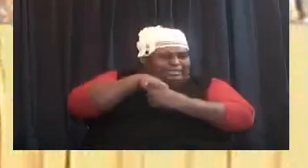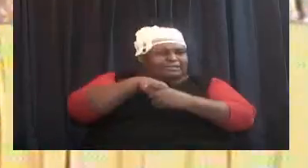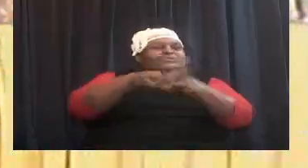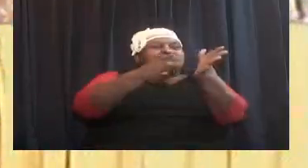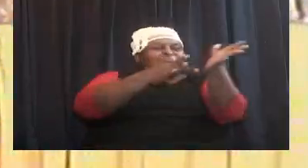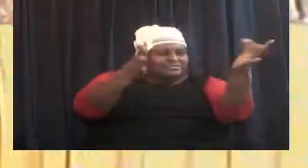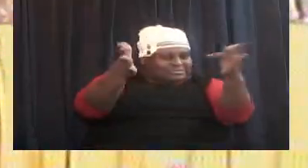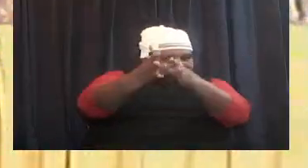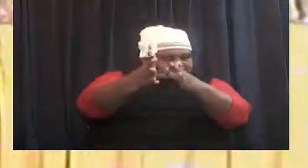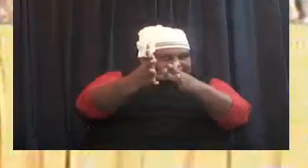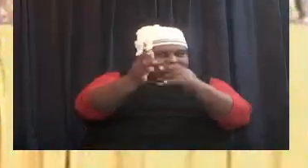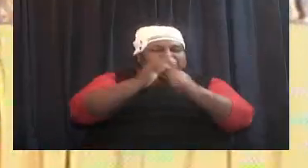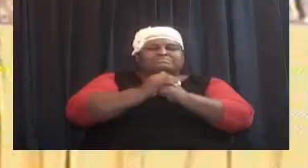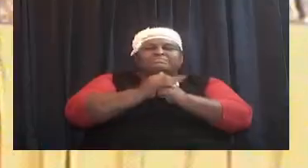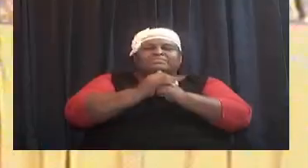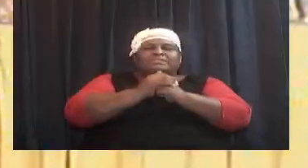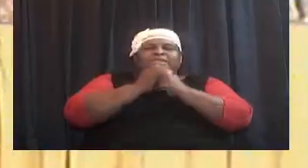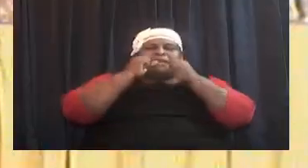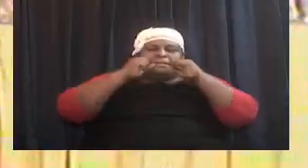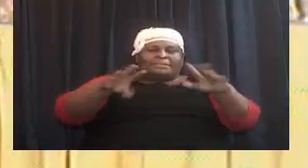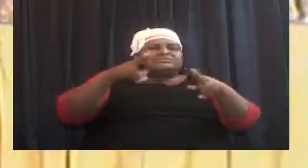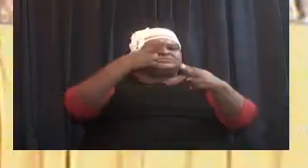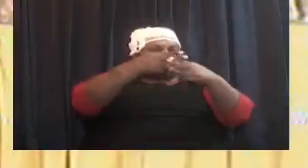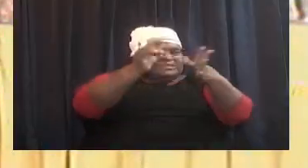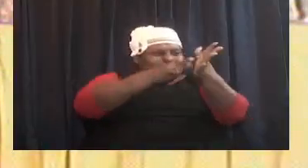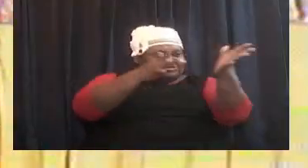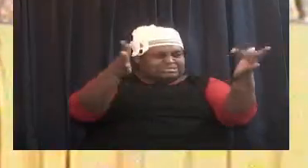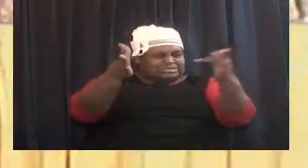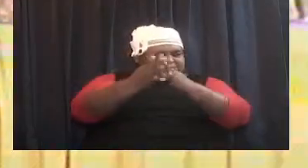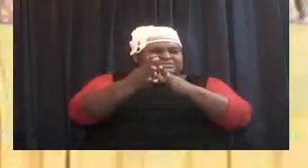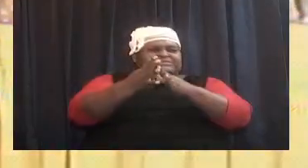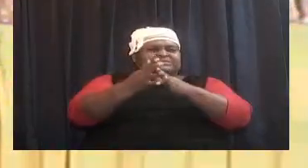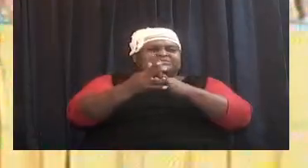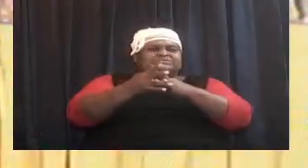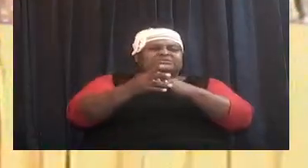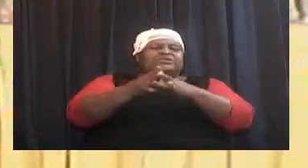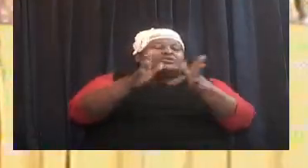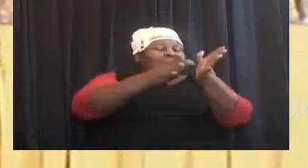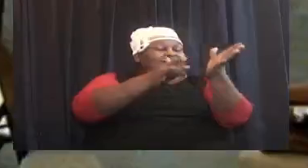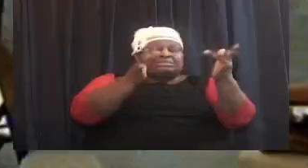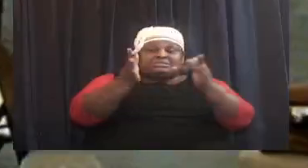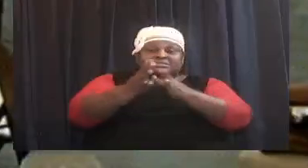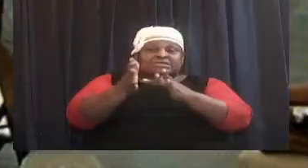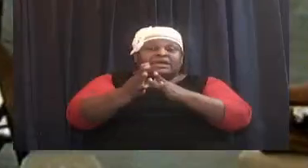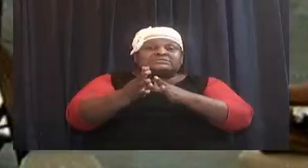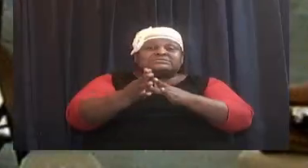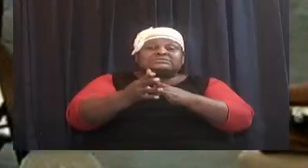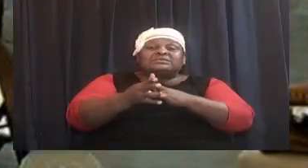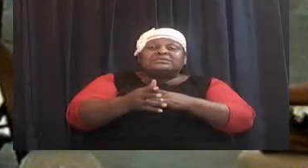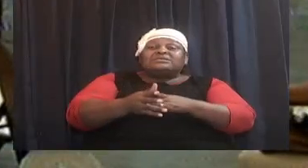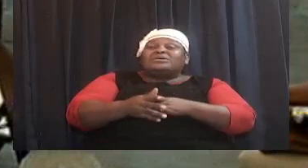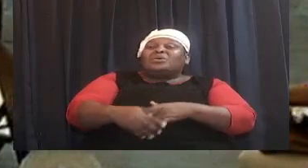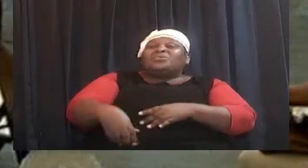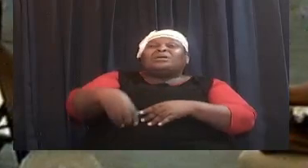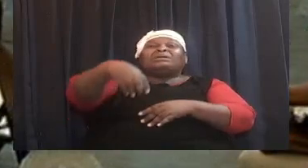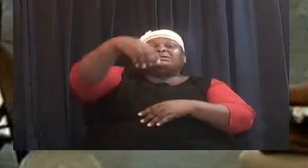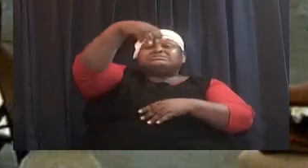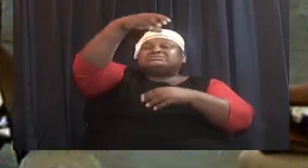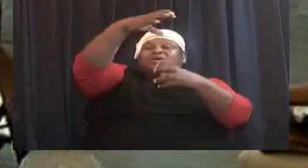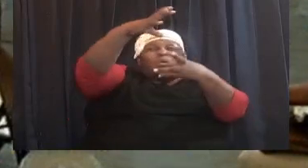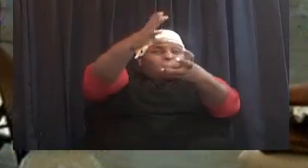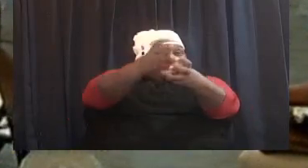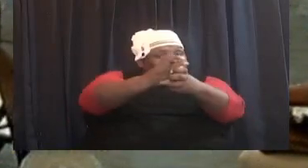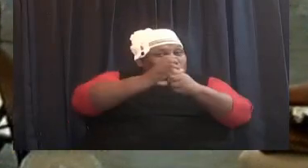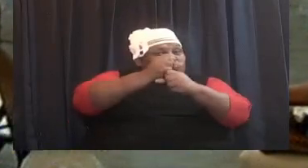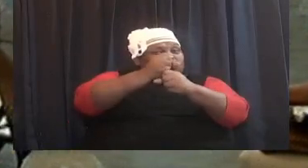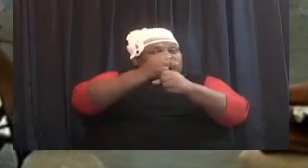Hallelujah. Bless your name, Jesus. So Jesus was hung on love.